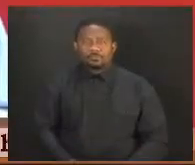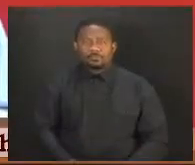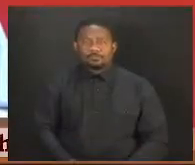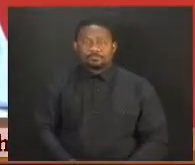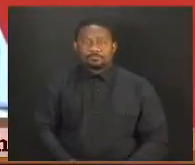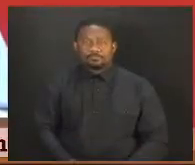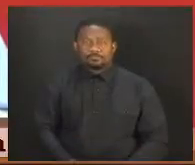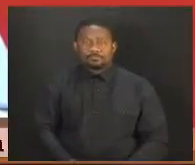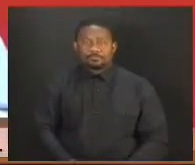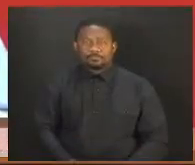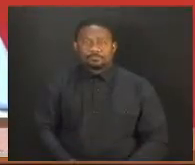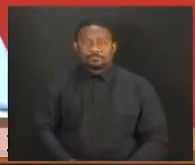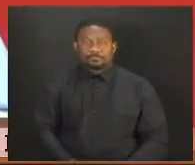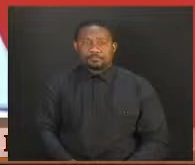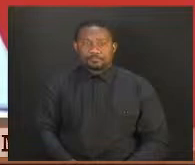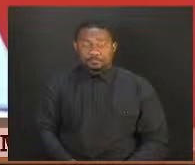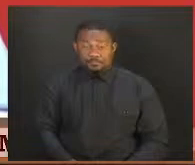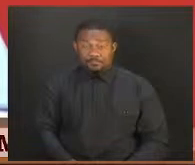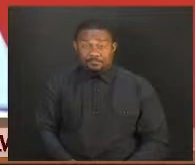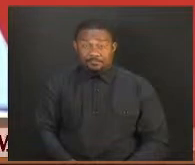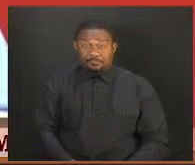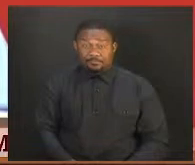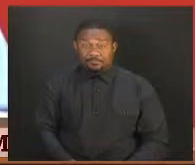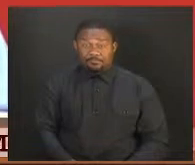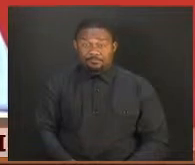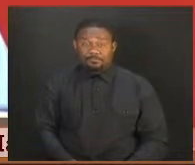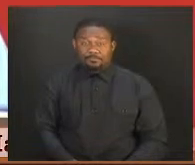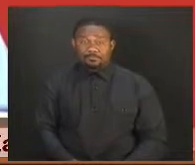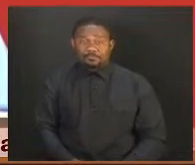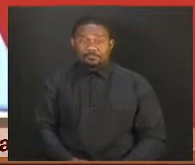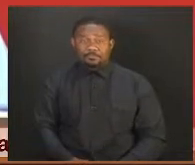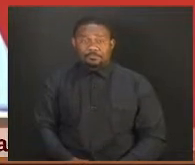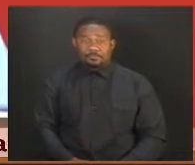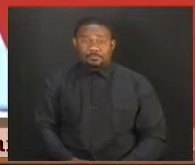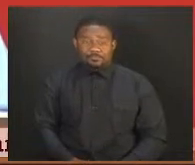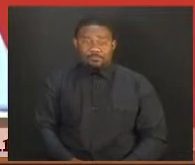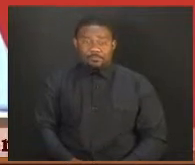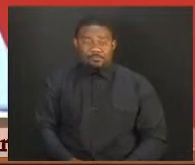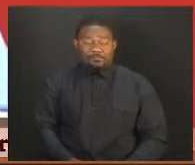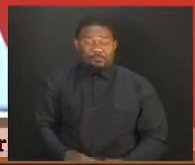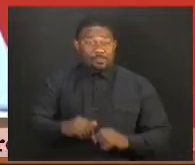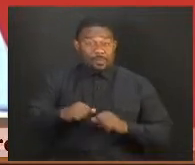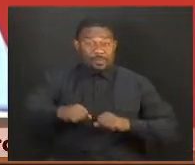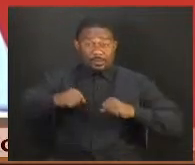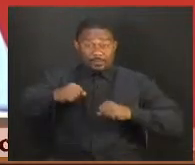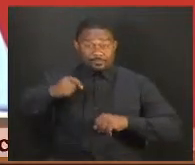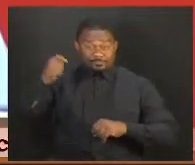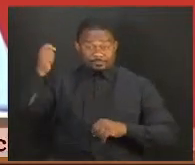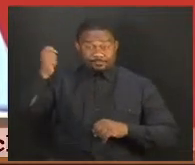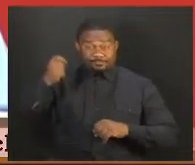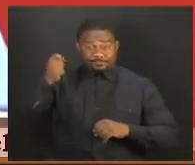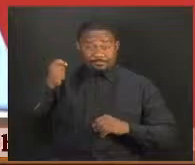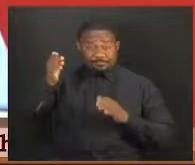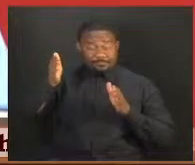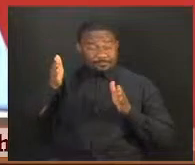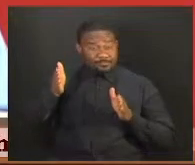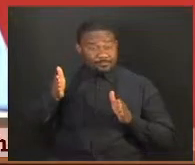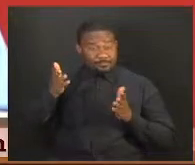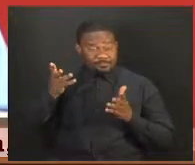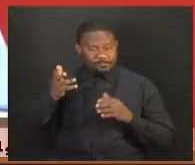Honorable members, my attention has been drawn by the chief whips to the fact that there have been